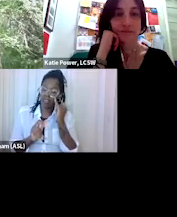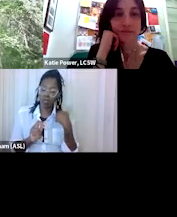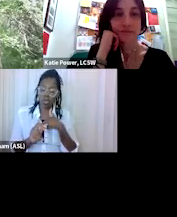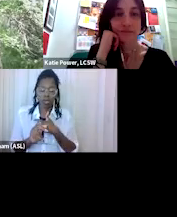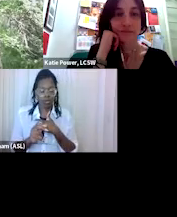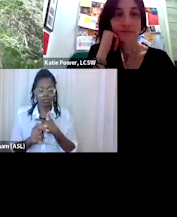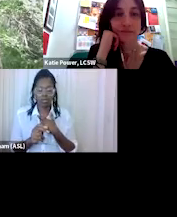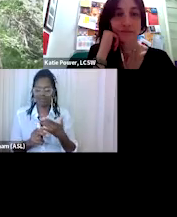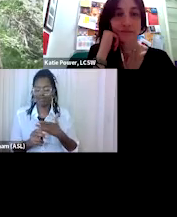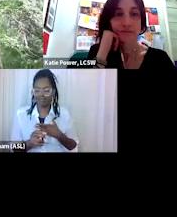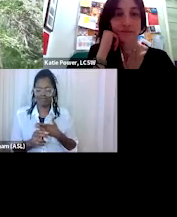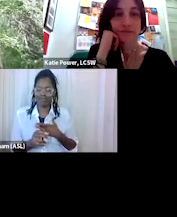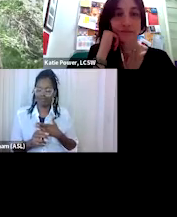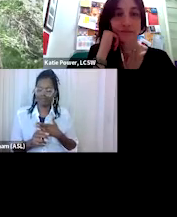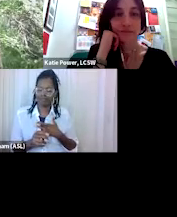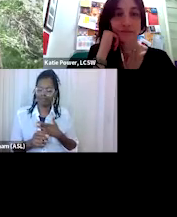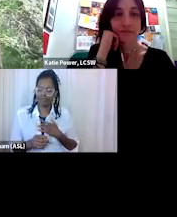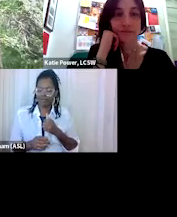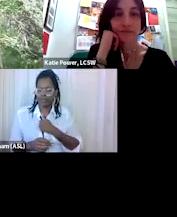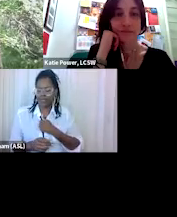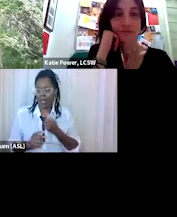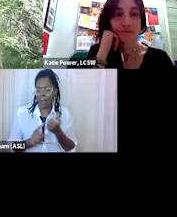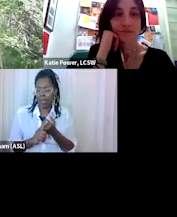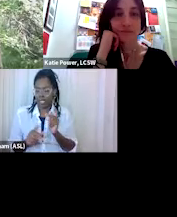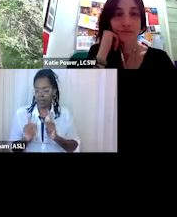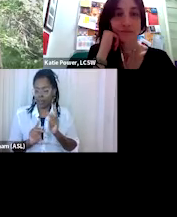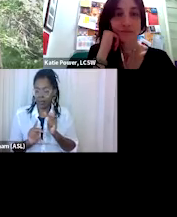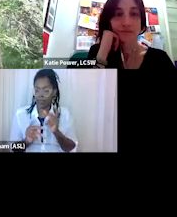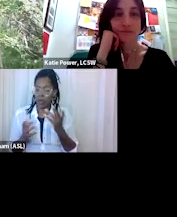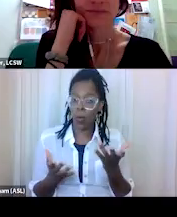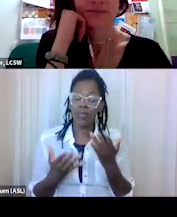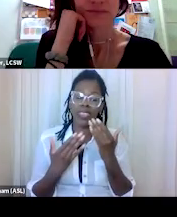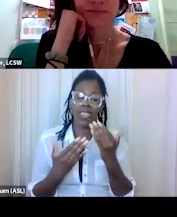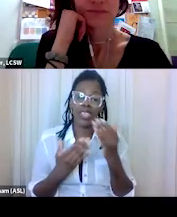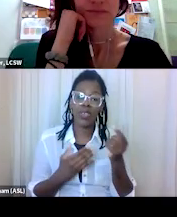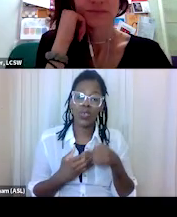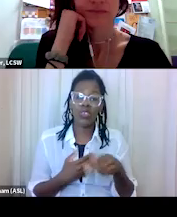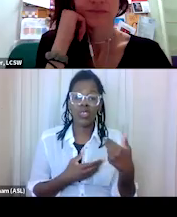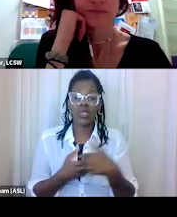what resonated with you. So thank you for that. So with that, thank you all for